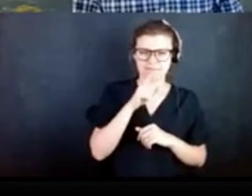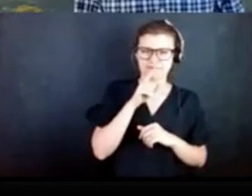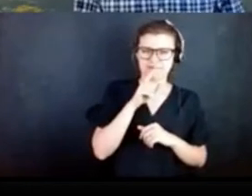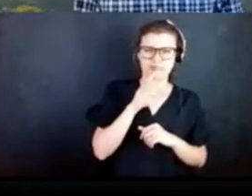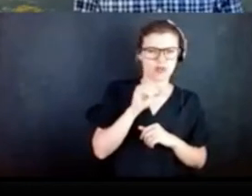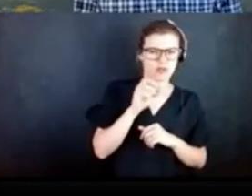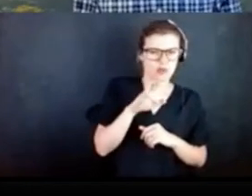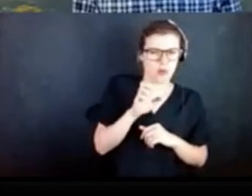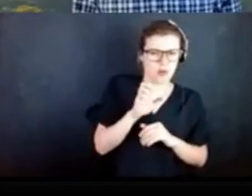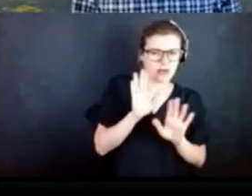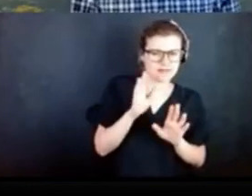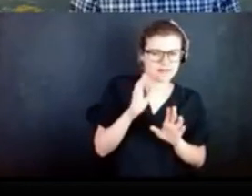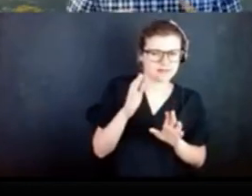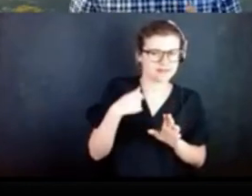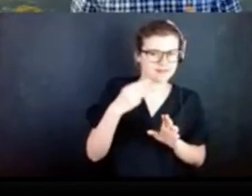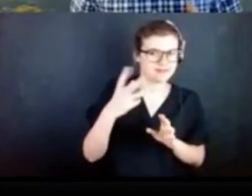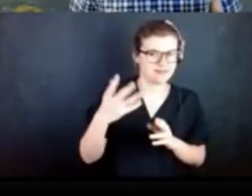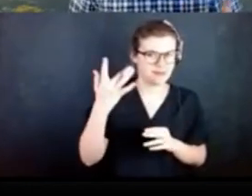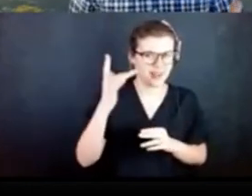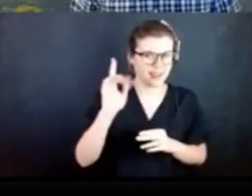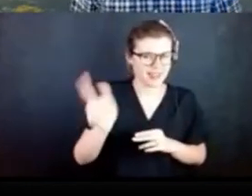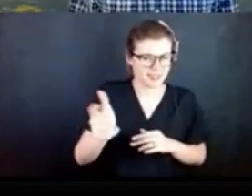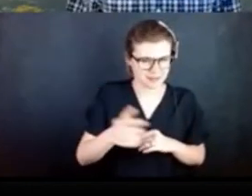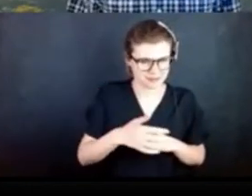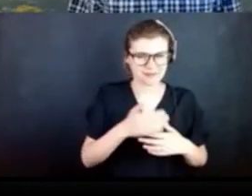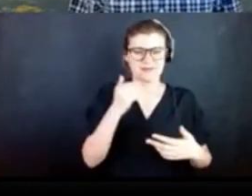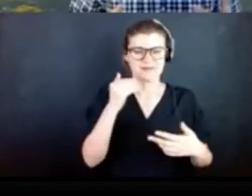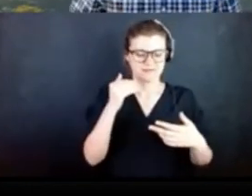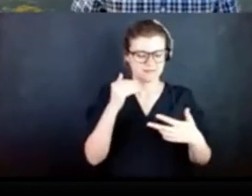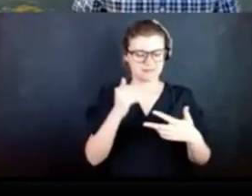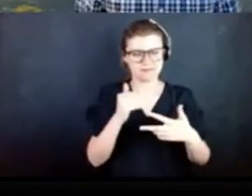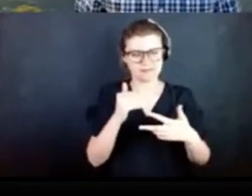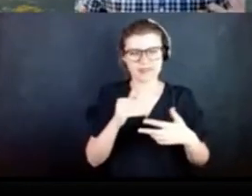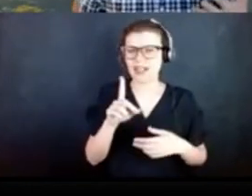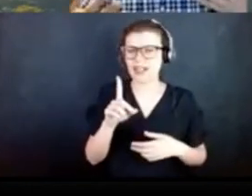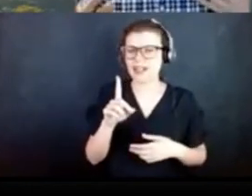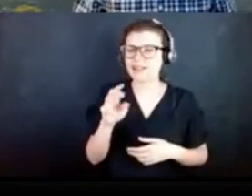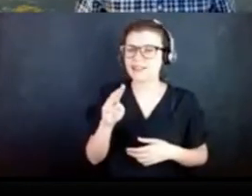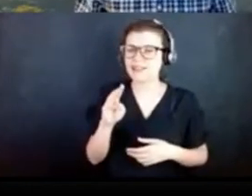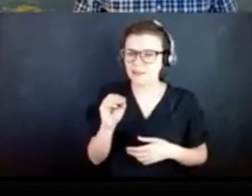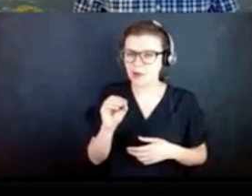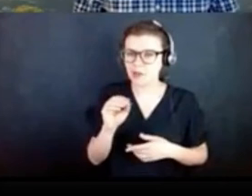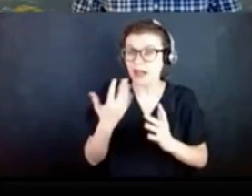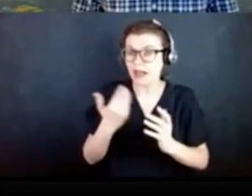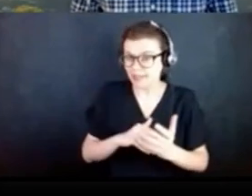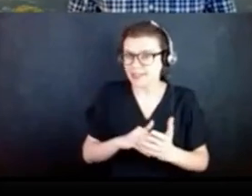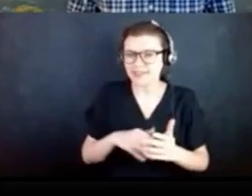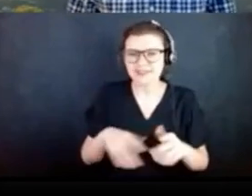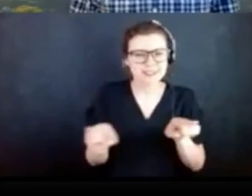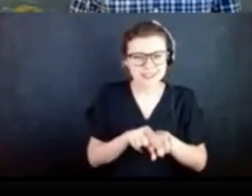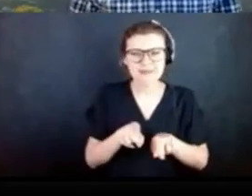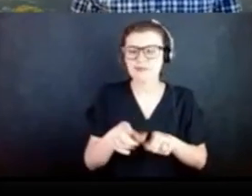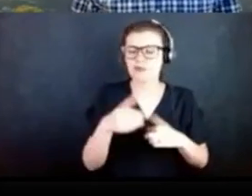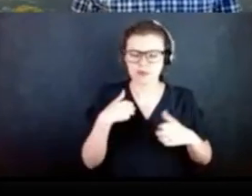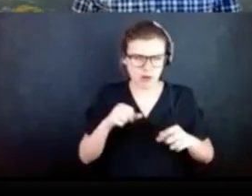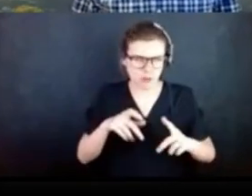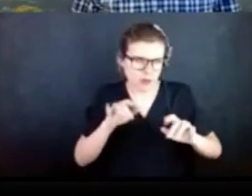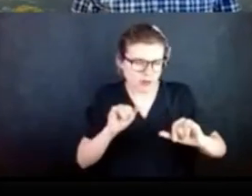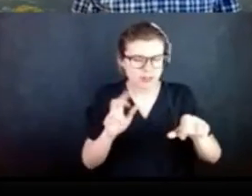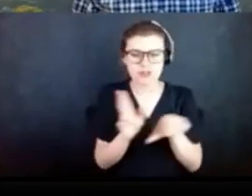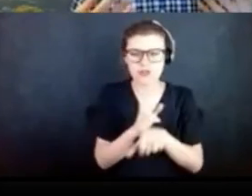then we'll do a walkthrough of a network analysis learning lab or a demo. And this is you, again, having the chance to run code using RStudio